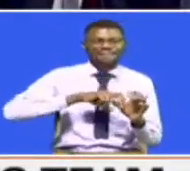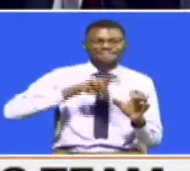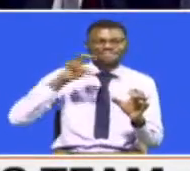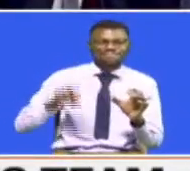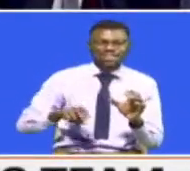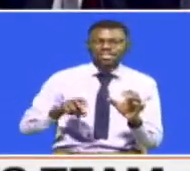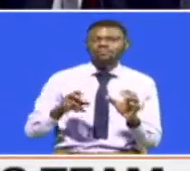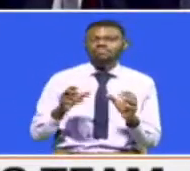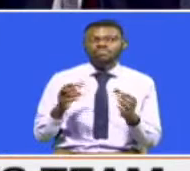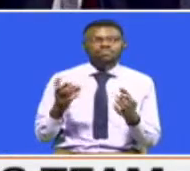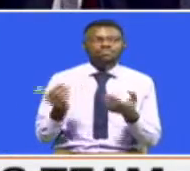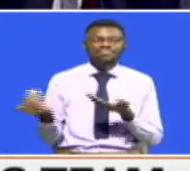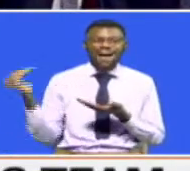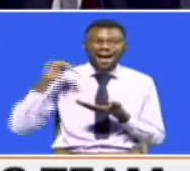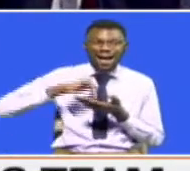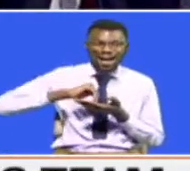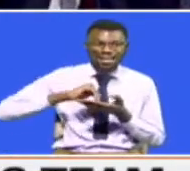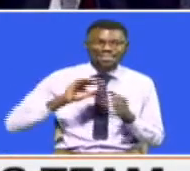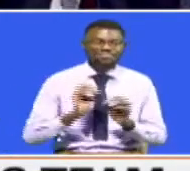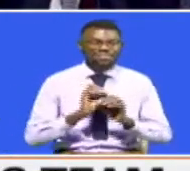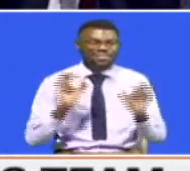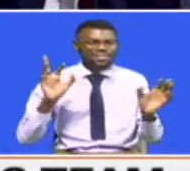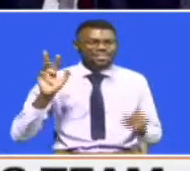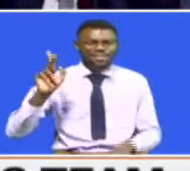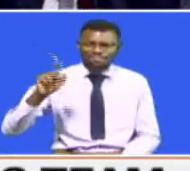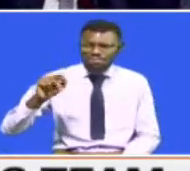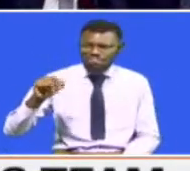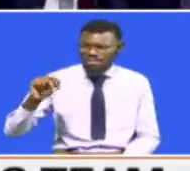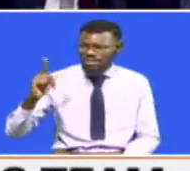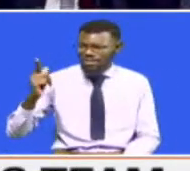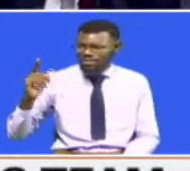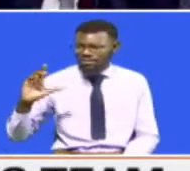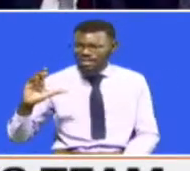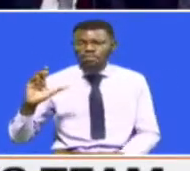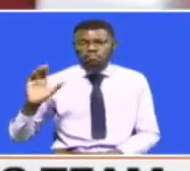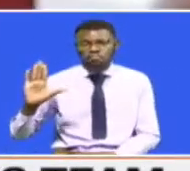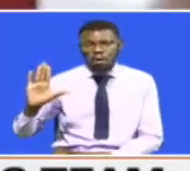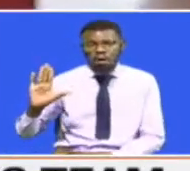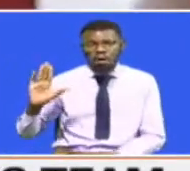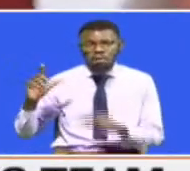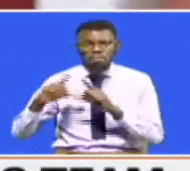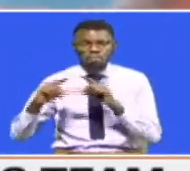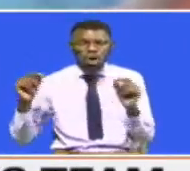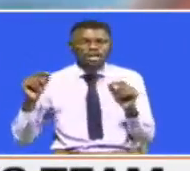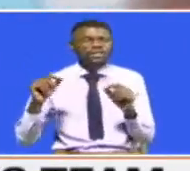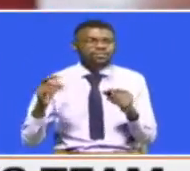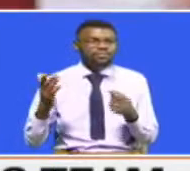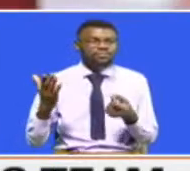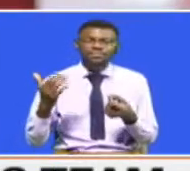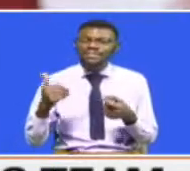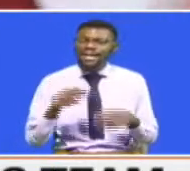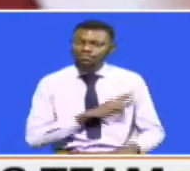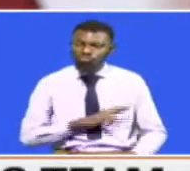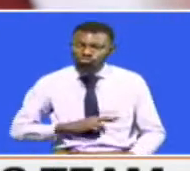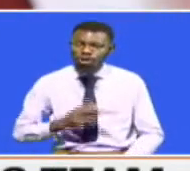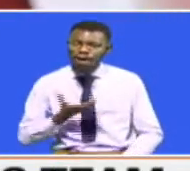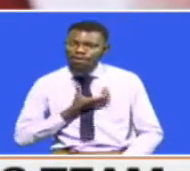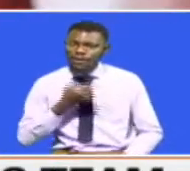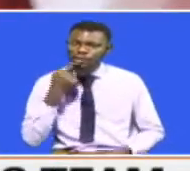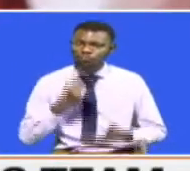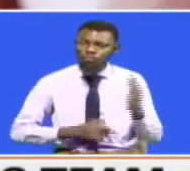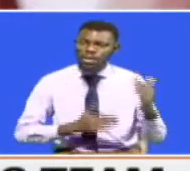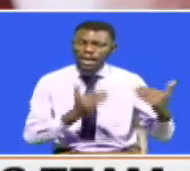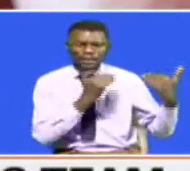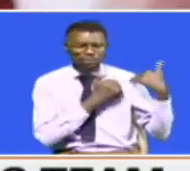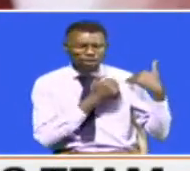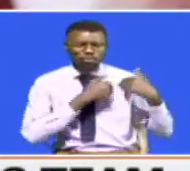you give. The sentiments of the PPLC were also echoed by the Interreligious Council, who maintained the duty of delimitation of boundaries